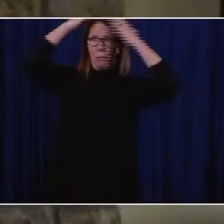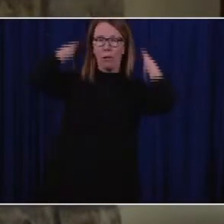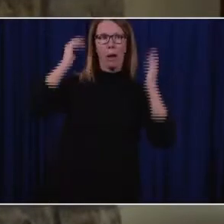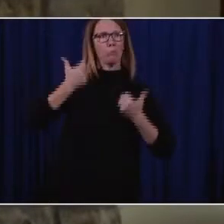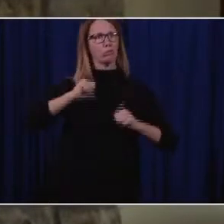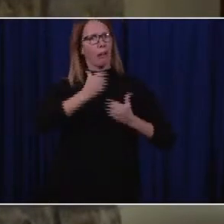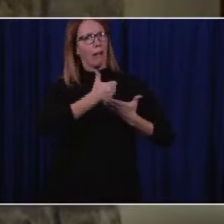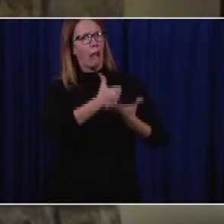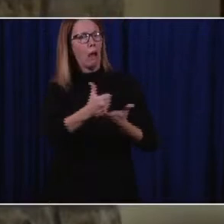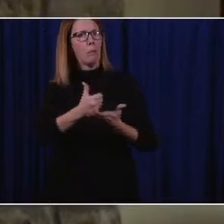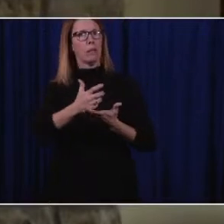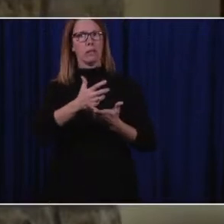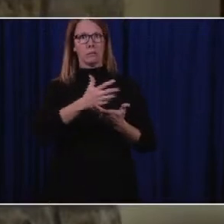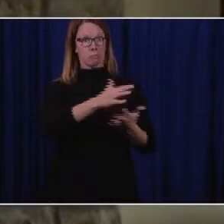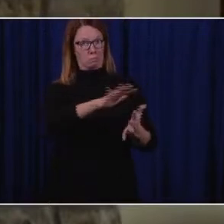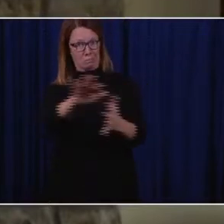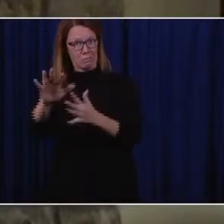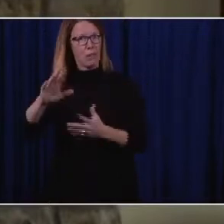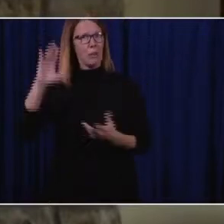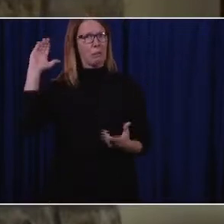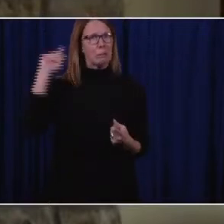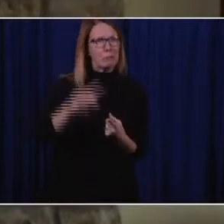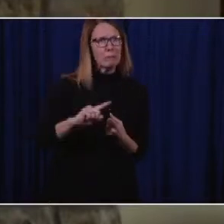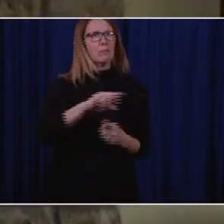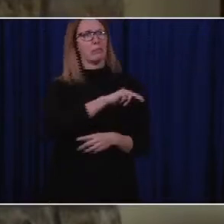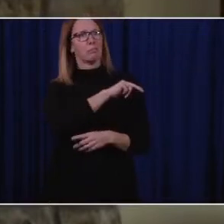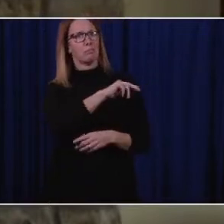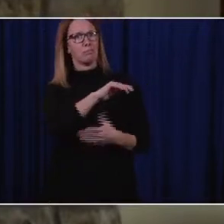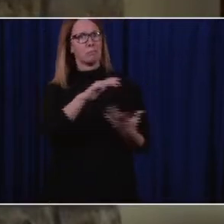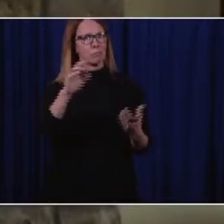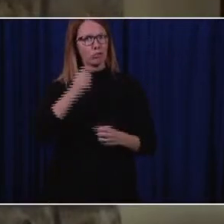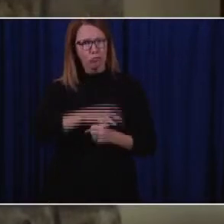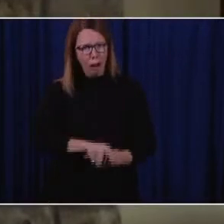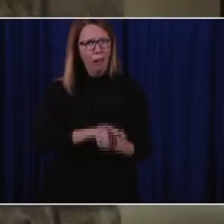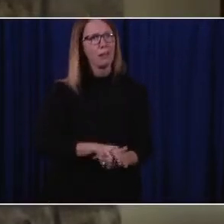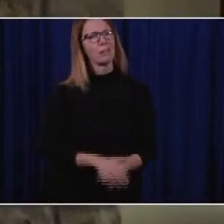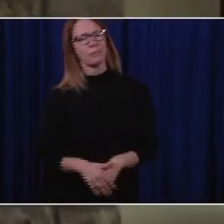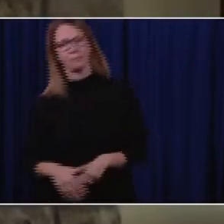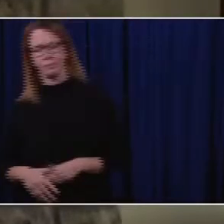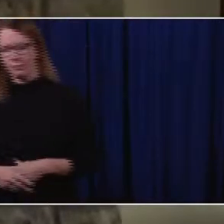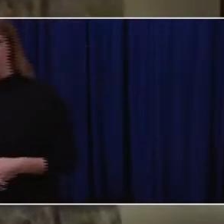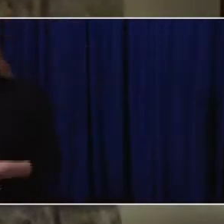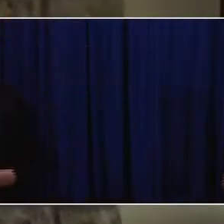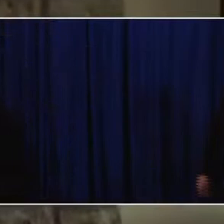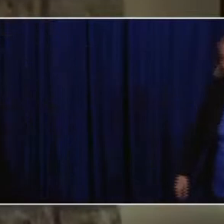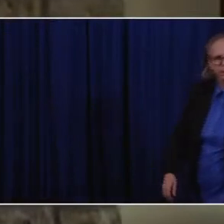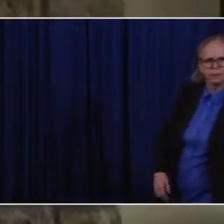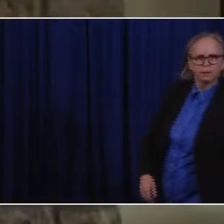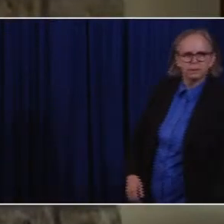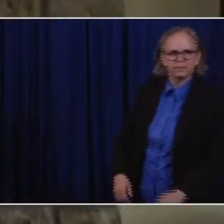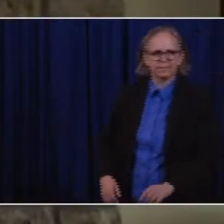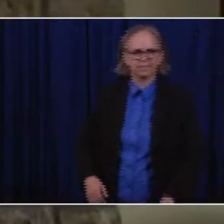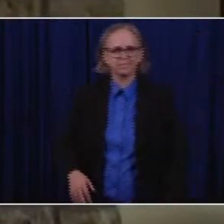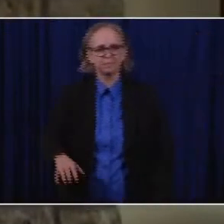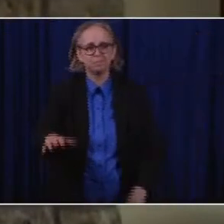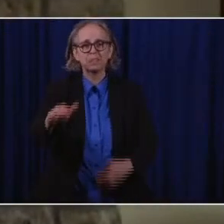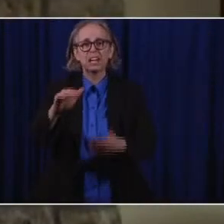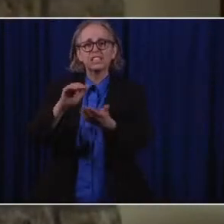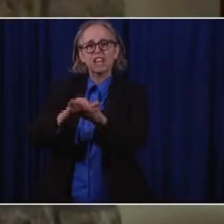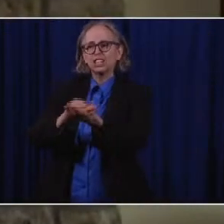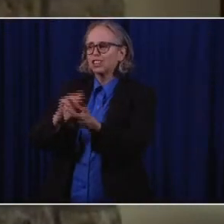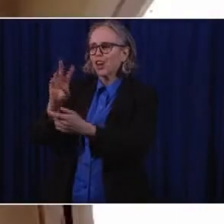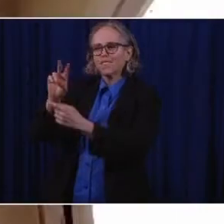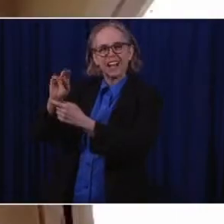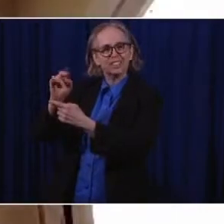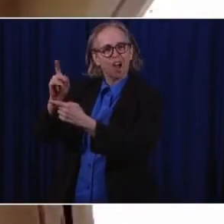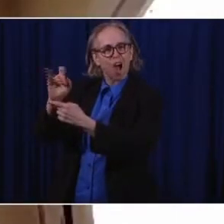to take any more patients. Yeah, Bruce, you want to take that? Yeah, so you